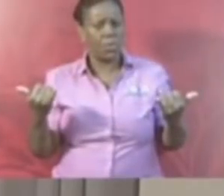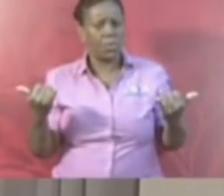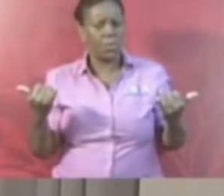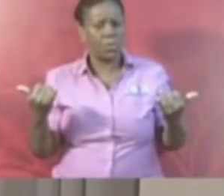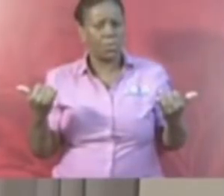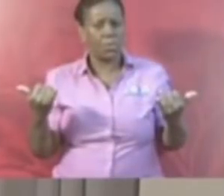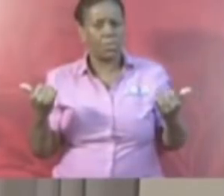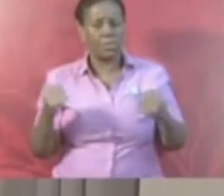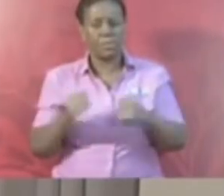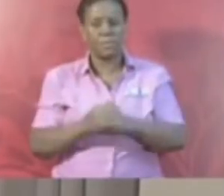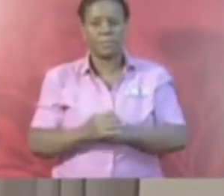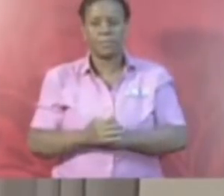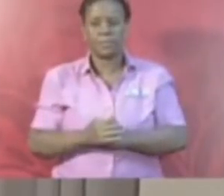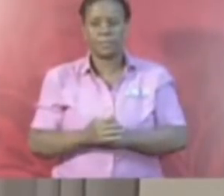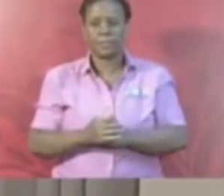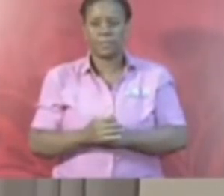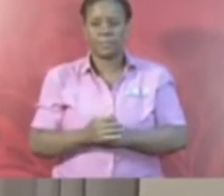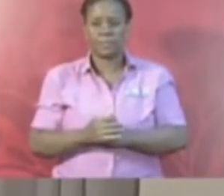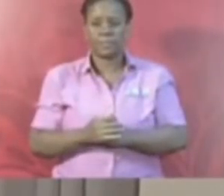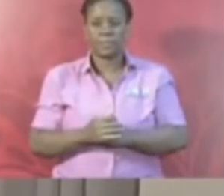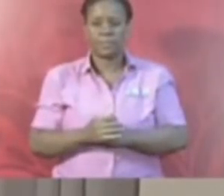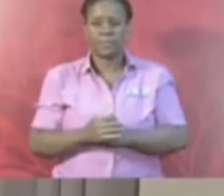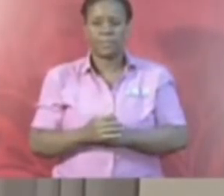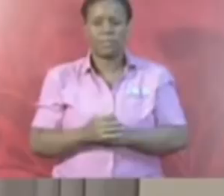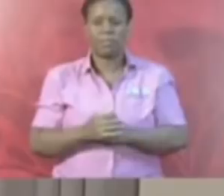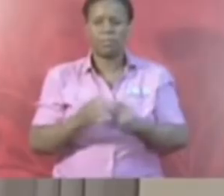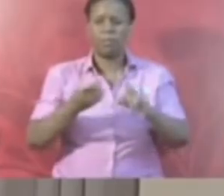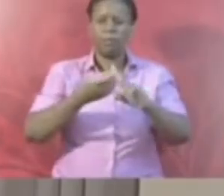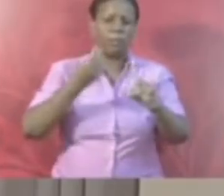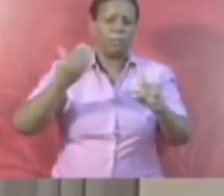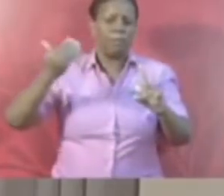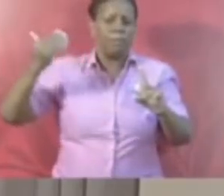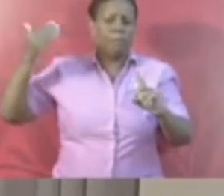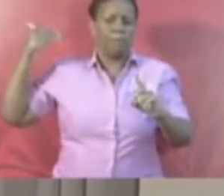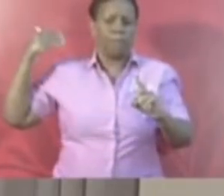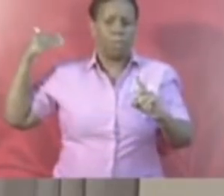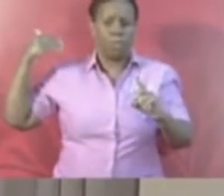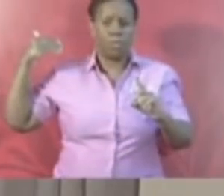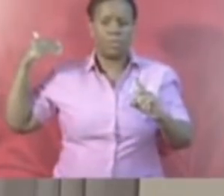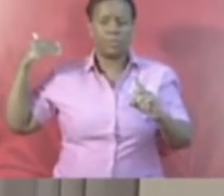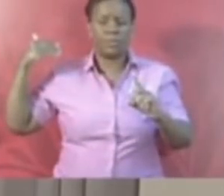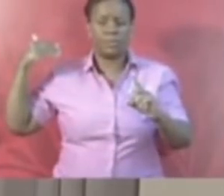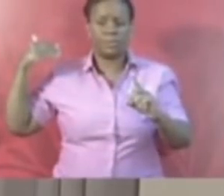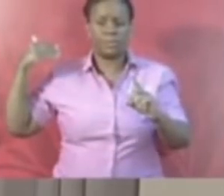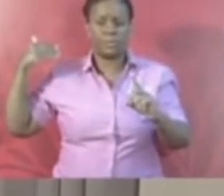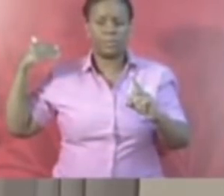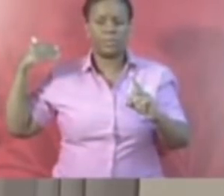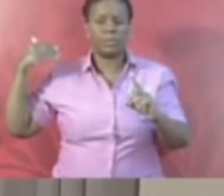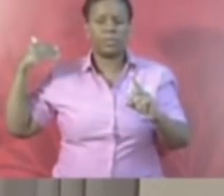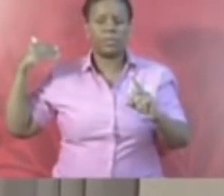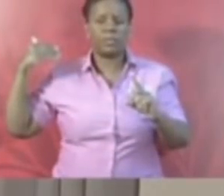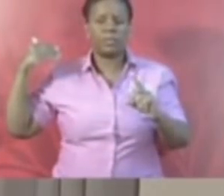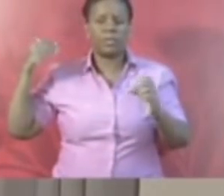7-day rolling average of August 19th at 300,000 cases per day.